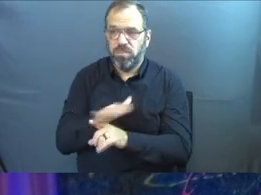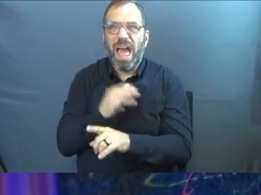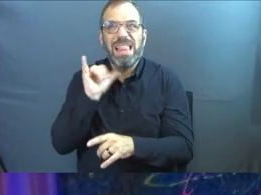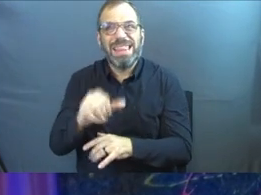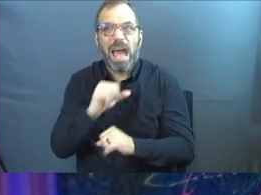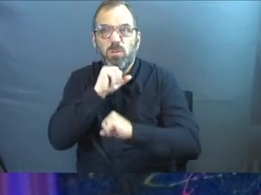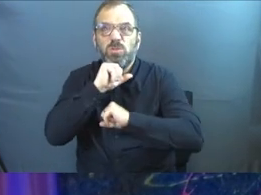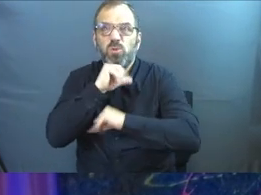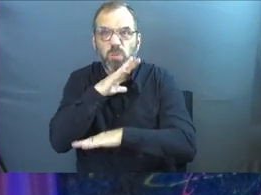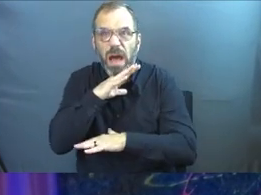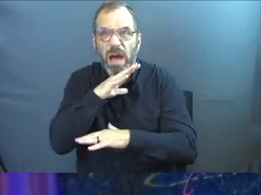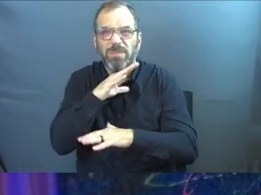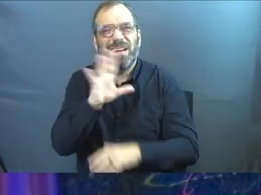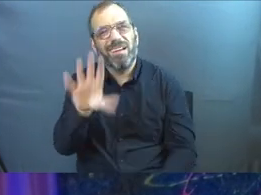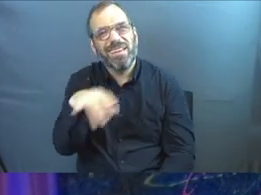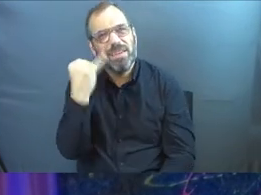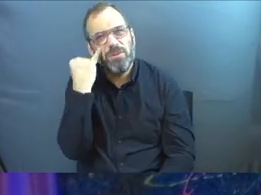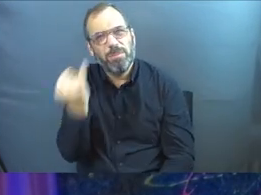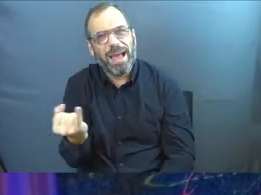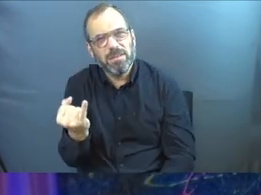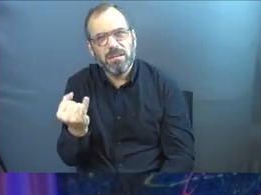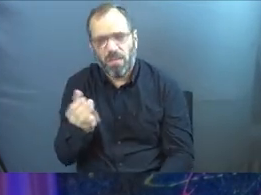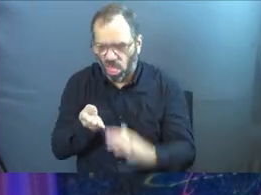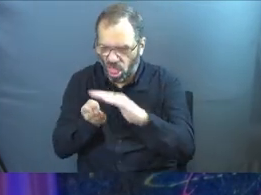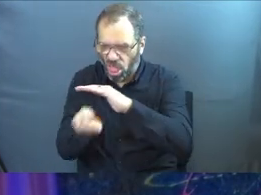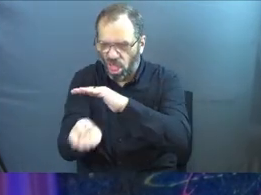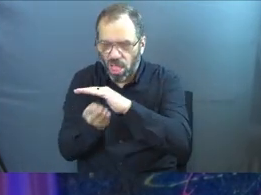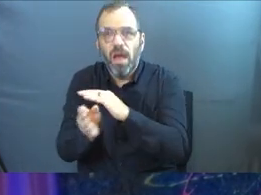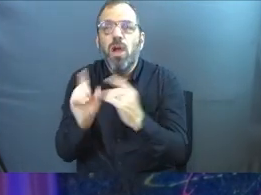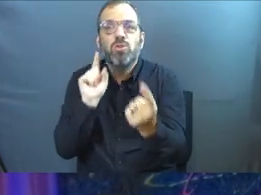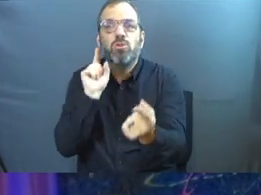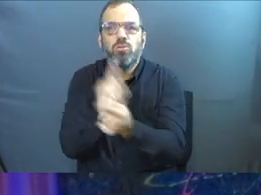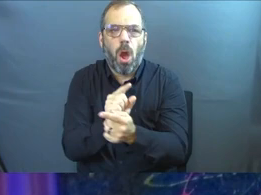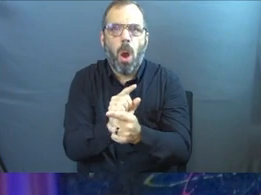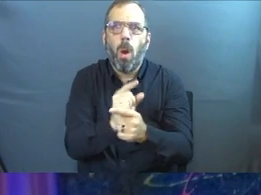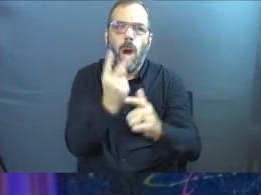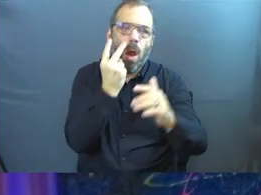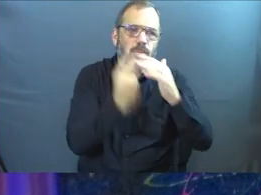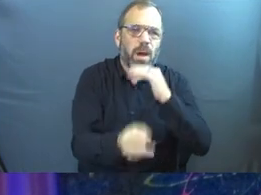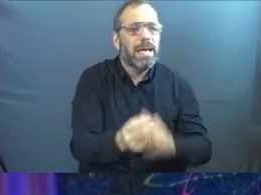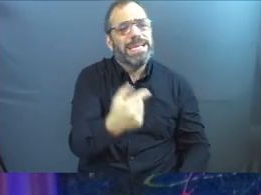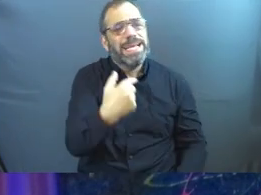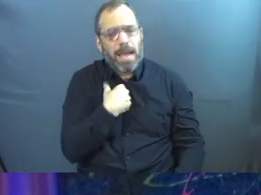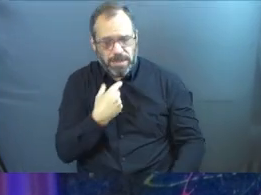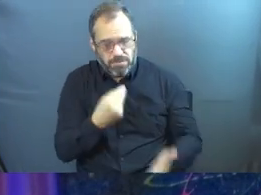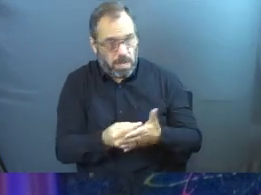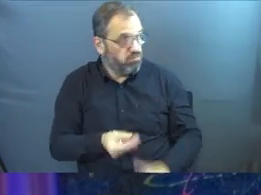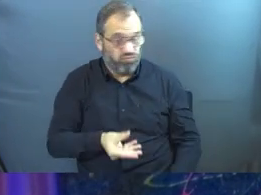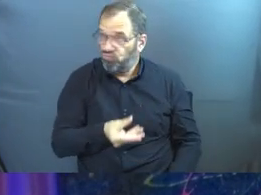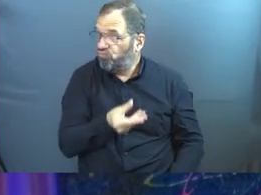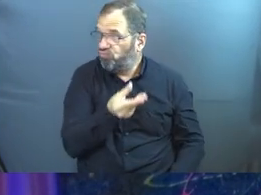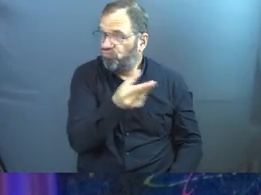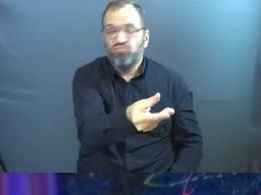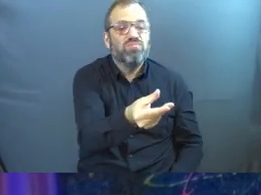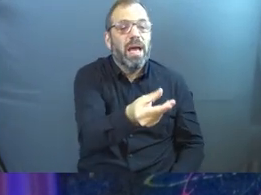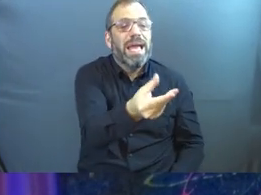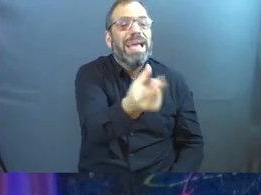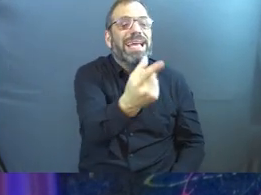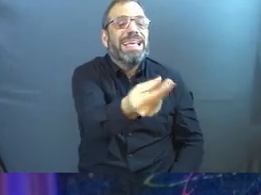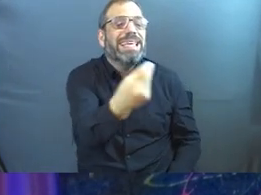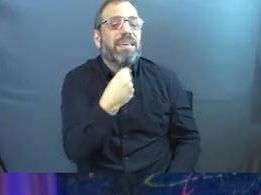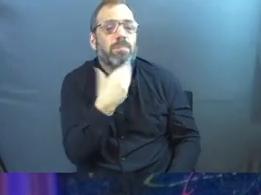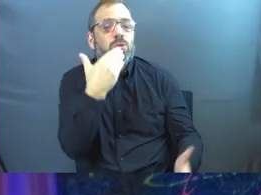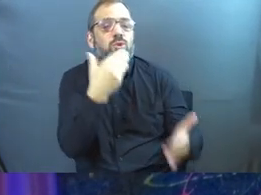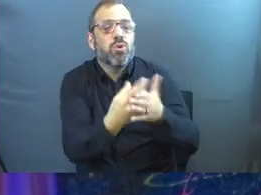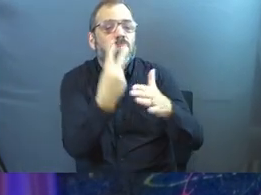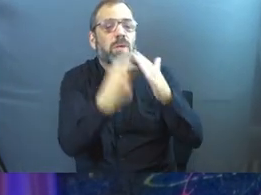how corrupt everything had gotten. Can you imagine that? You could go to a professional prophet and you could say, I'm going to give you this much money and I want you to give me a